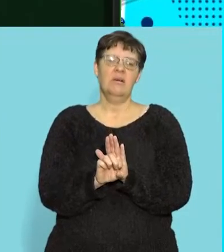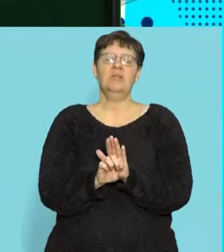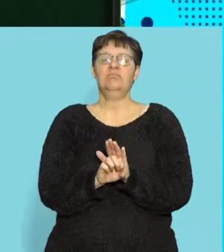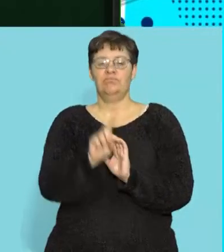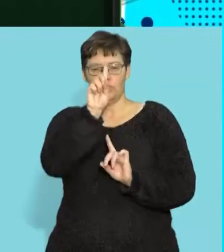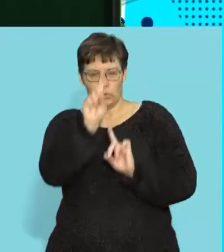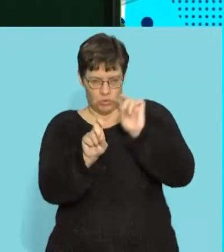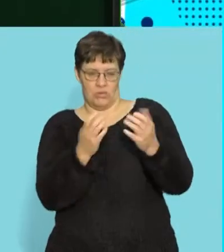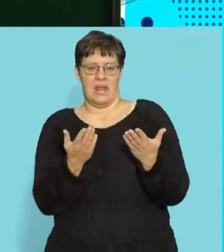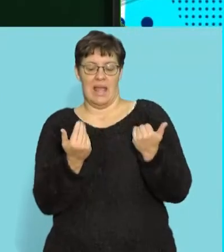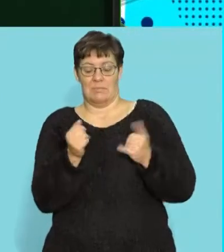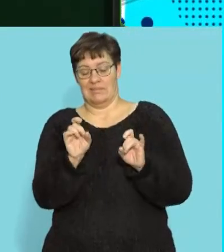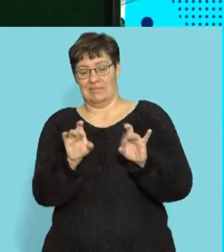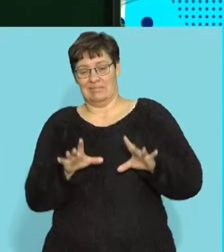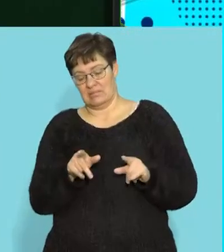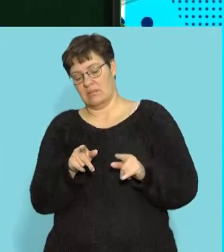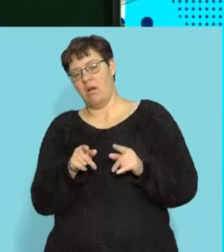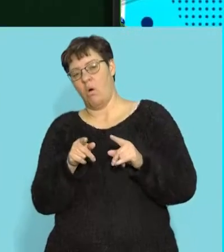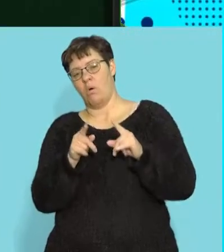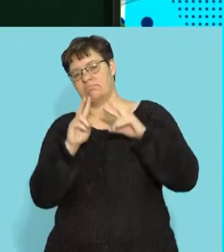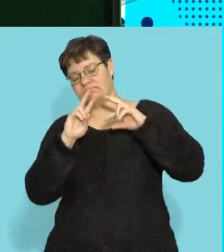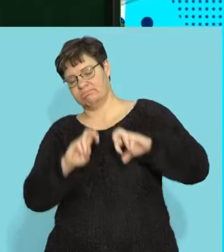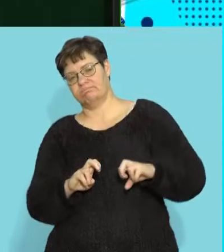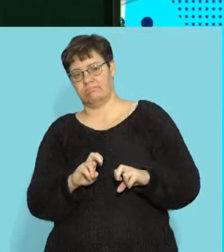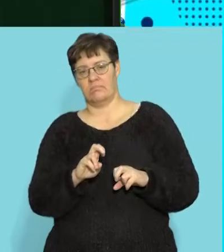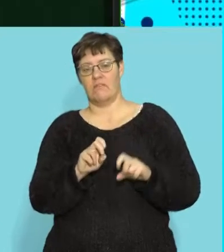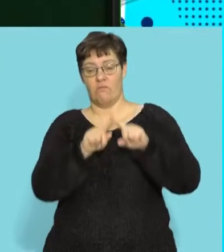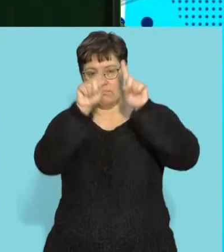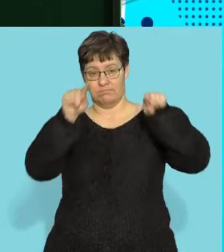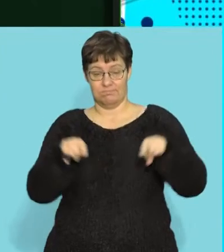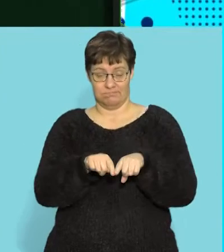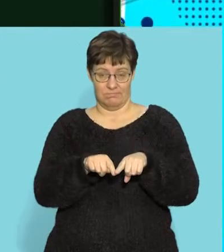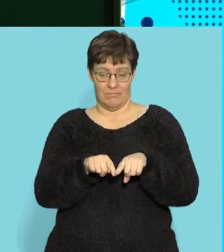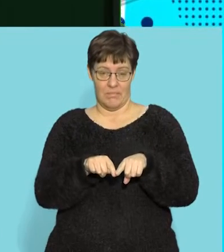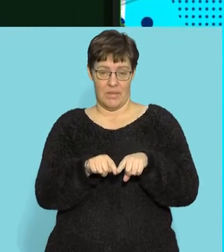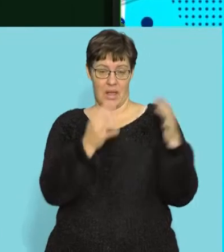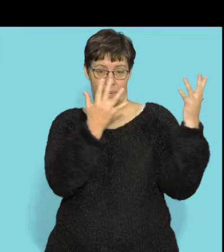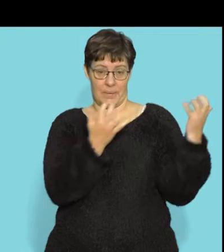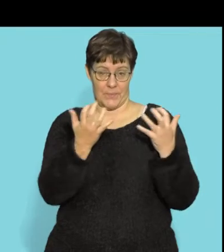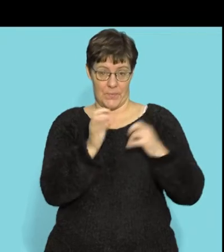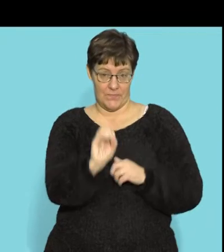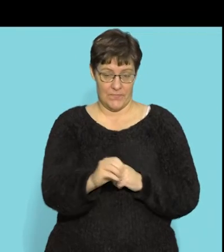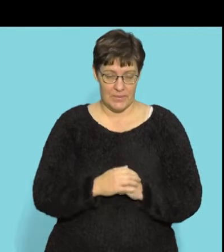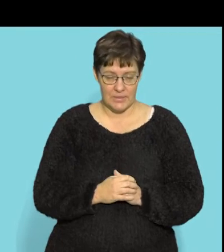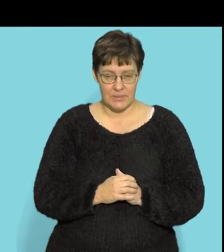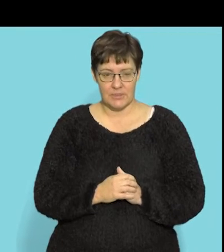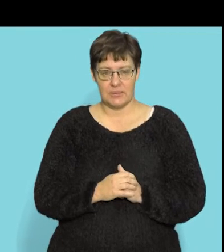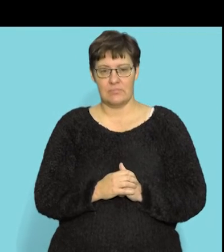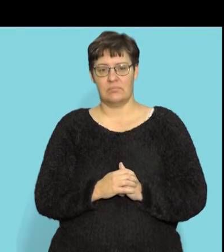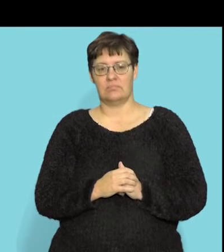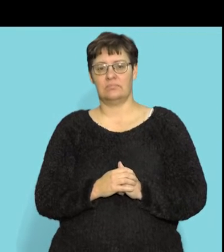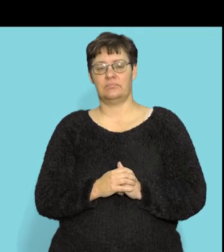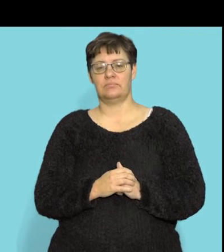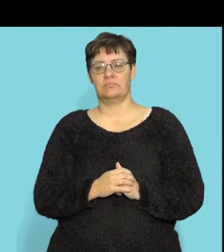type of problems that you must expect in as far as circuit calculations. Right. Okay, the